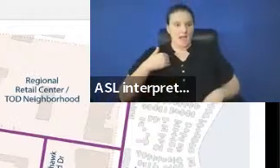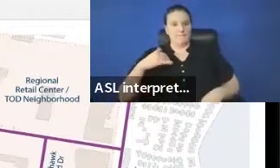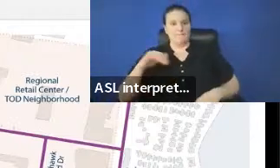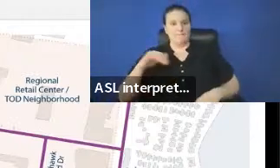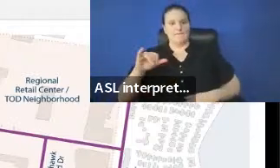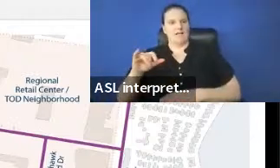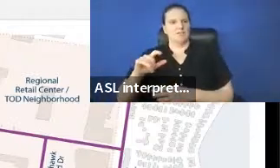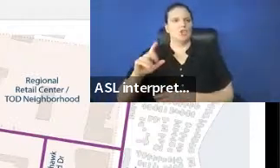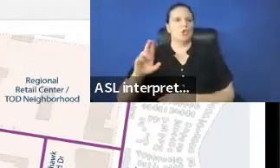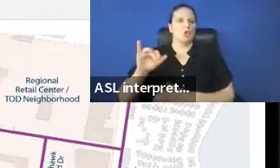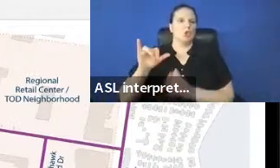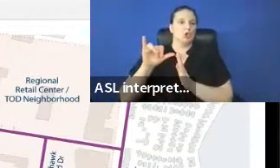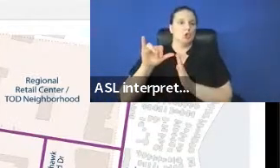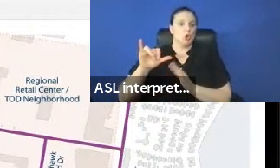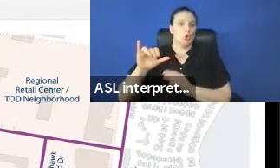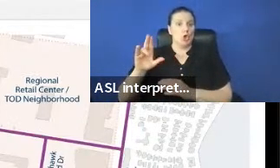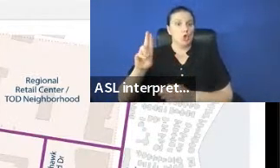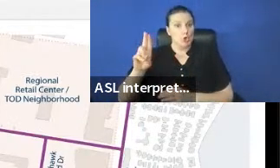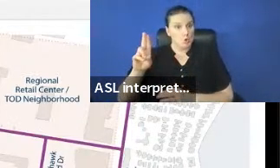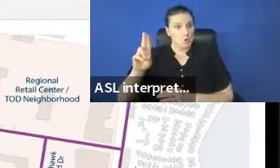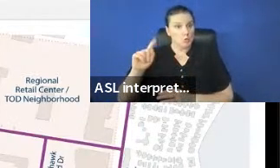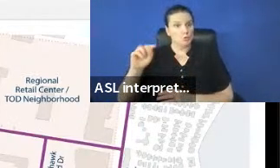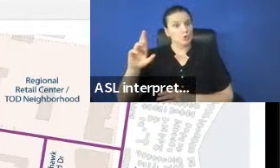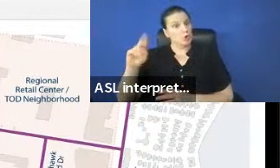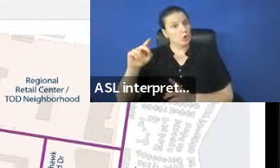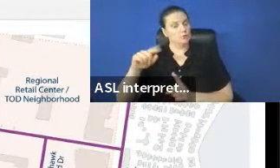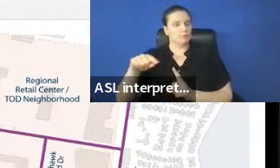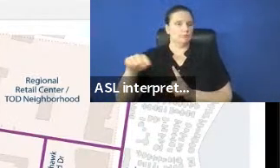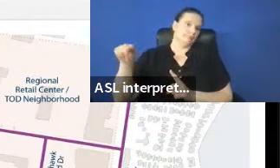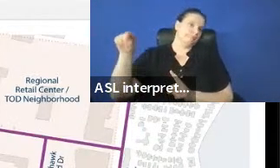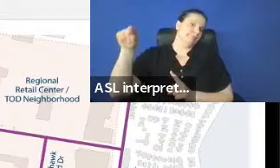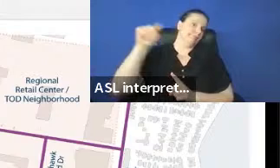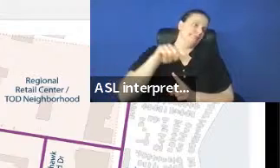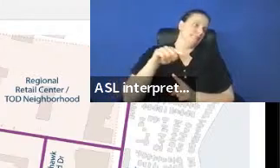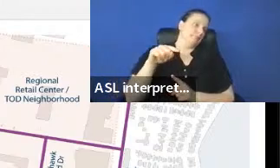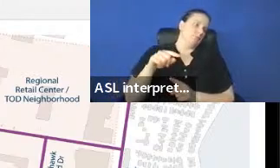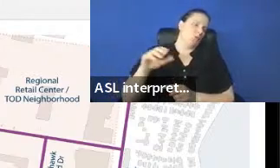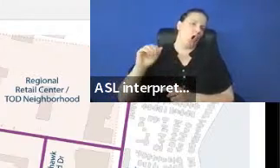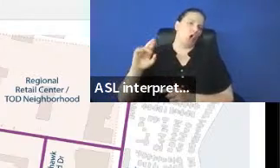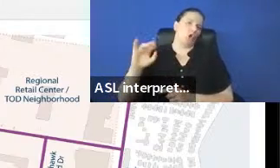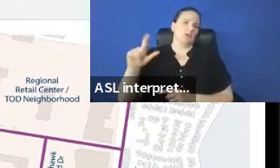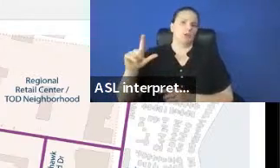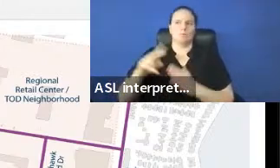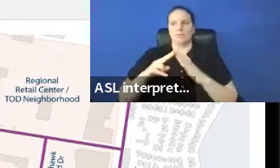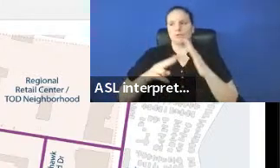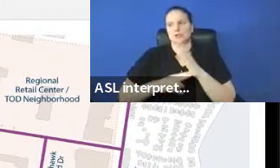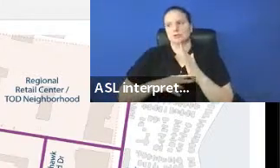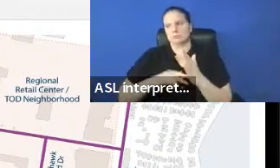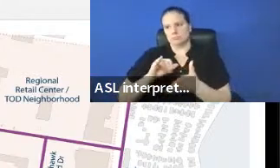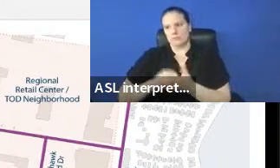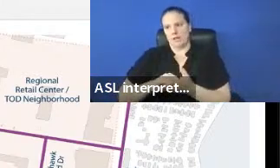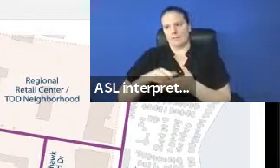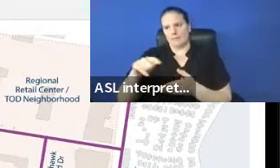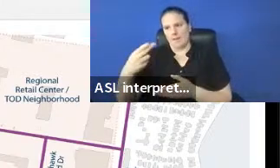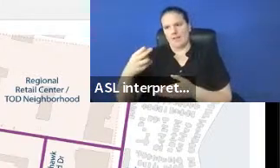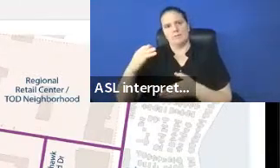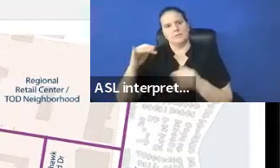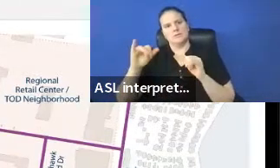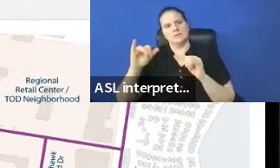squiggle U-turn that comes off of that, brings you up to the arterial bridge. That path would stay